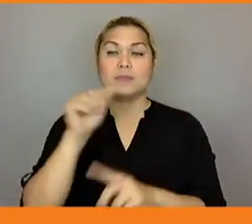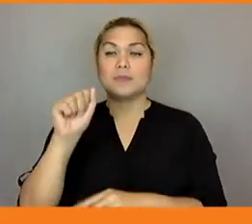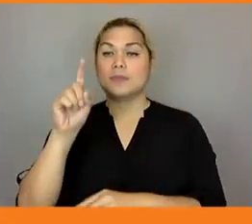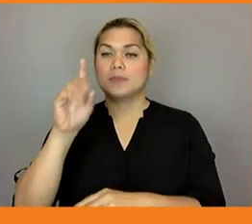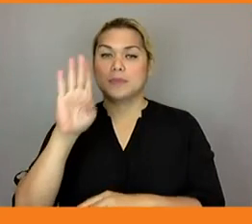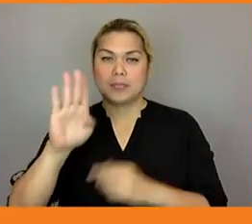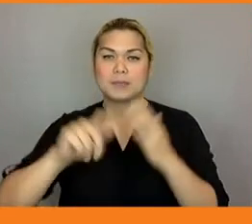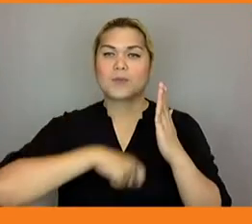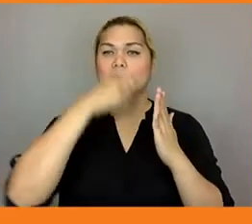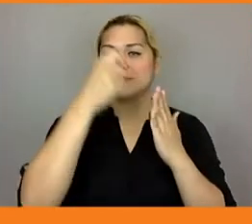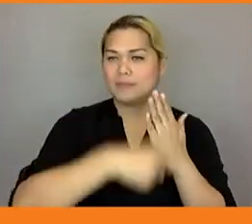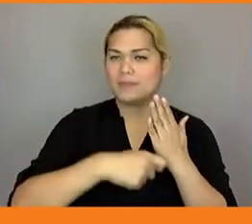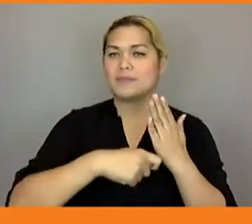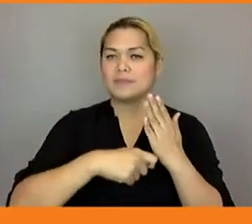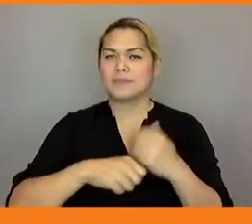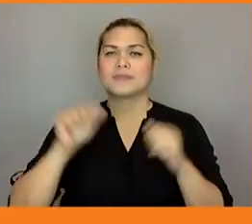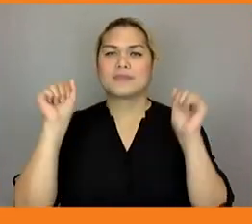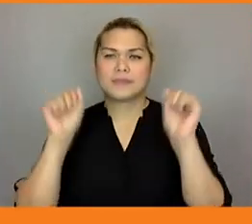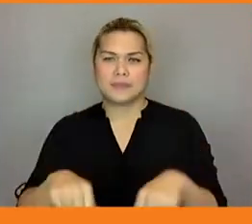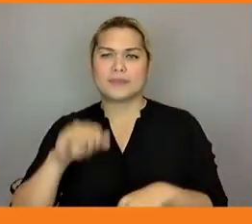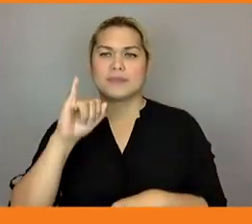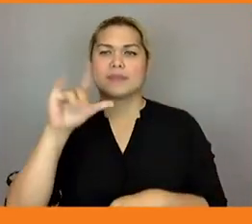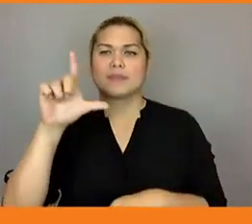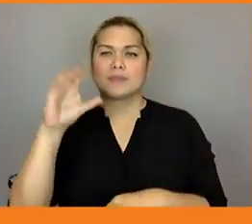MOU between the ADB and ILO.